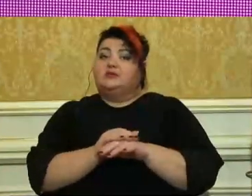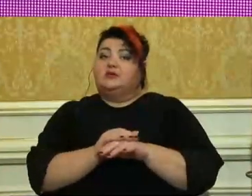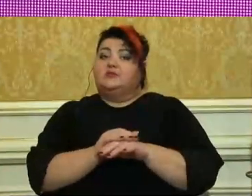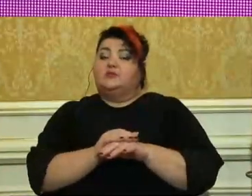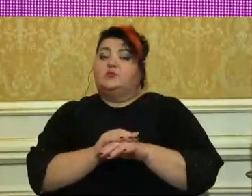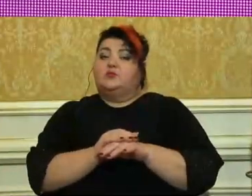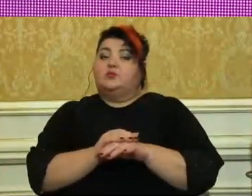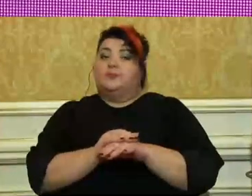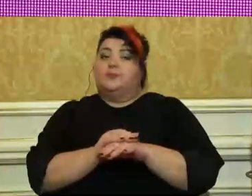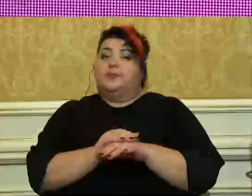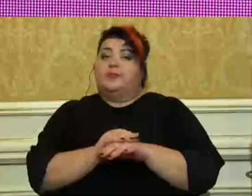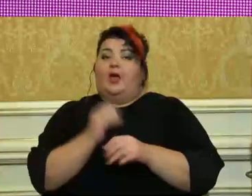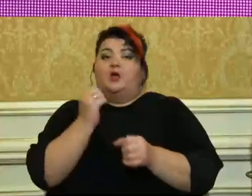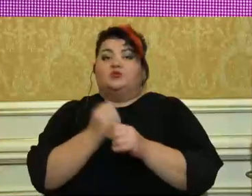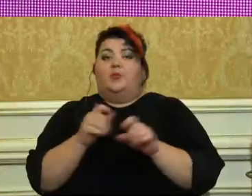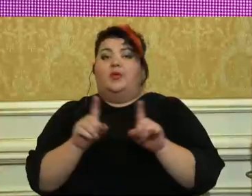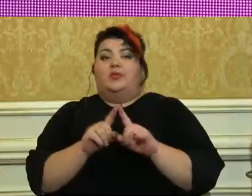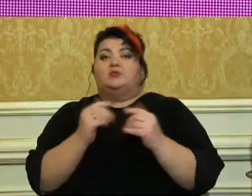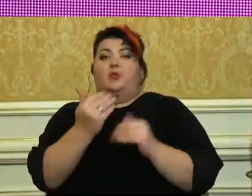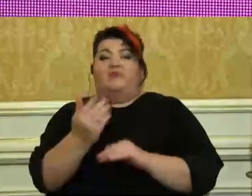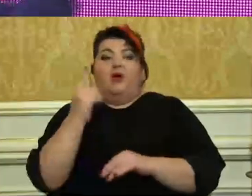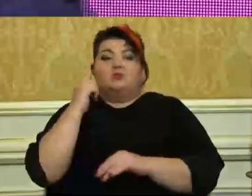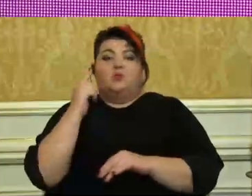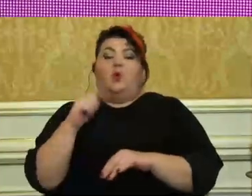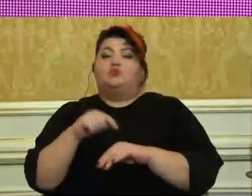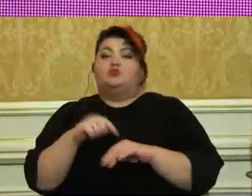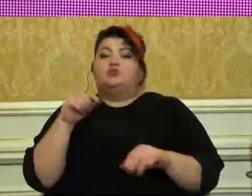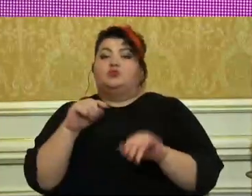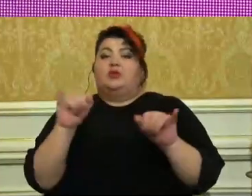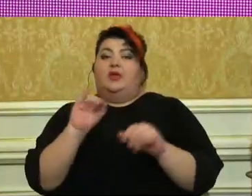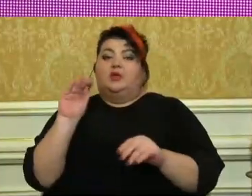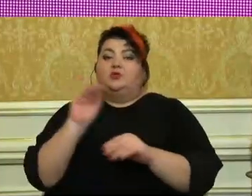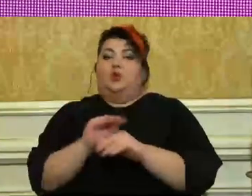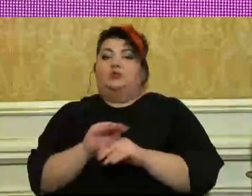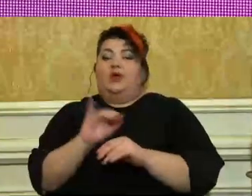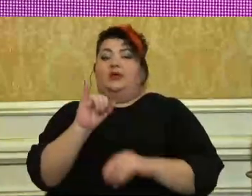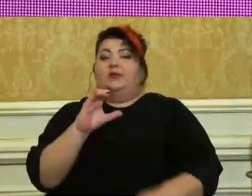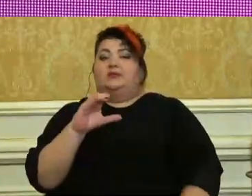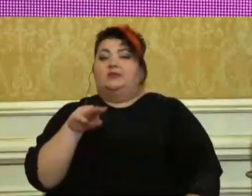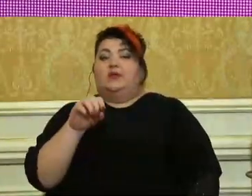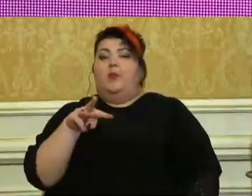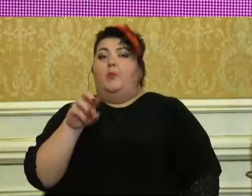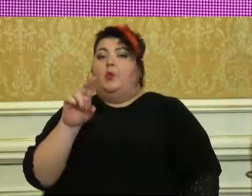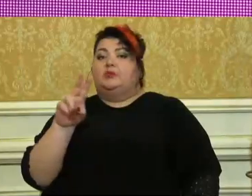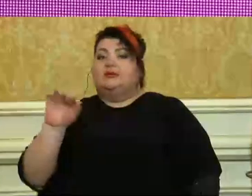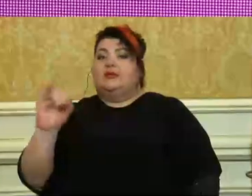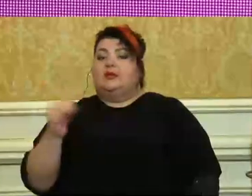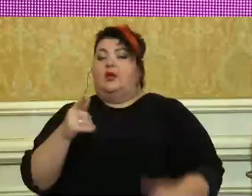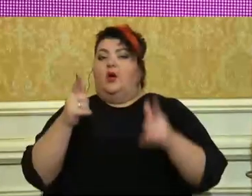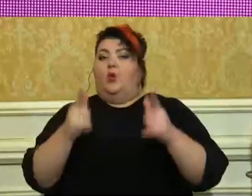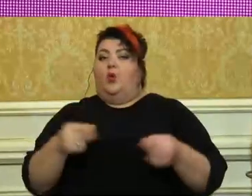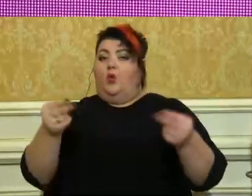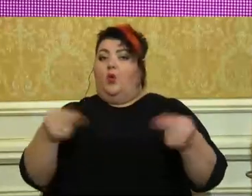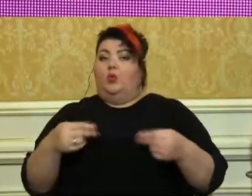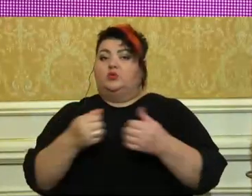make your voice heard to put it on the agenda here in the Rada. And the last thing I would like to say, since you mentioned that I'm elected in Sweden, I'm very proud to